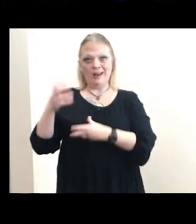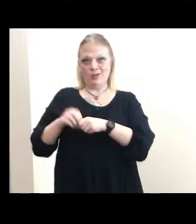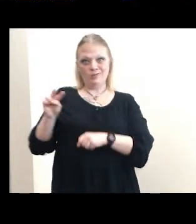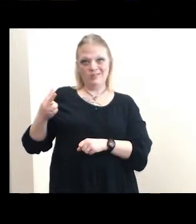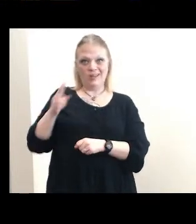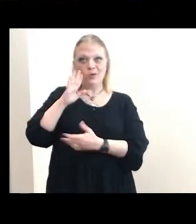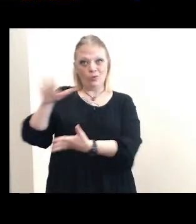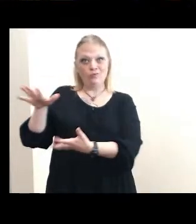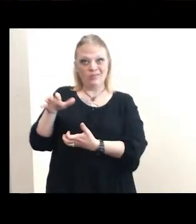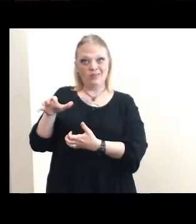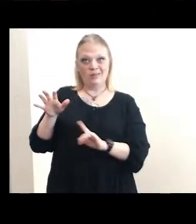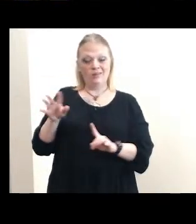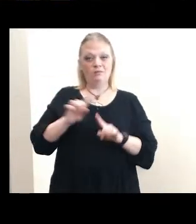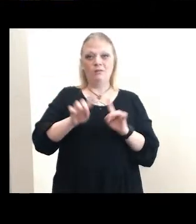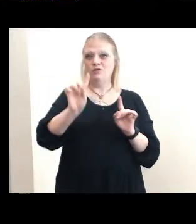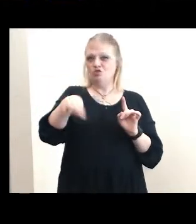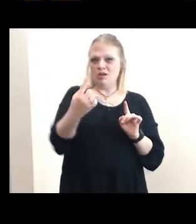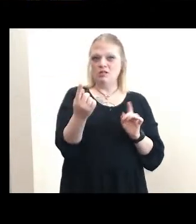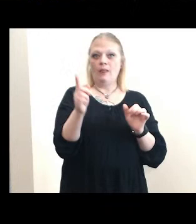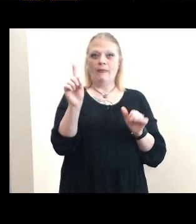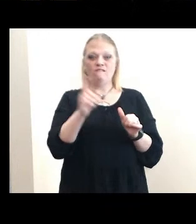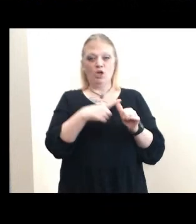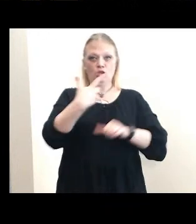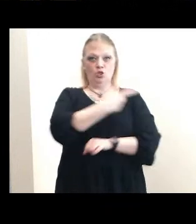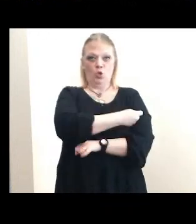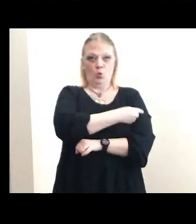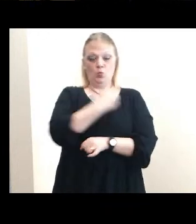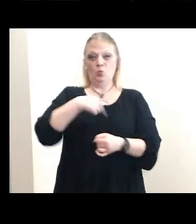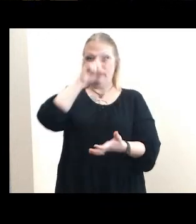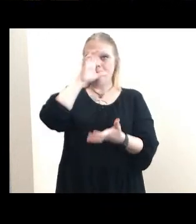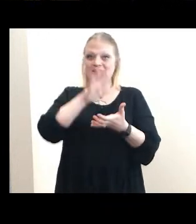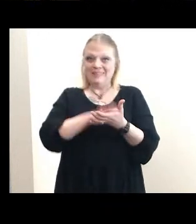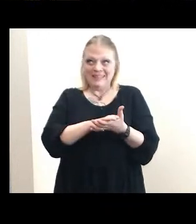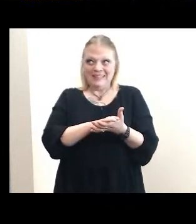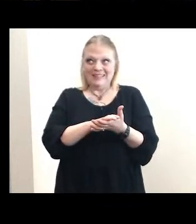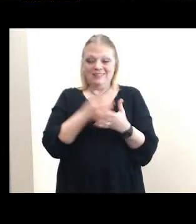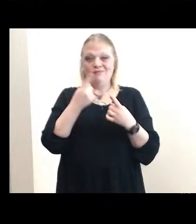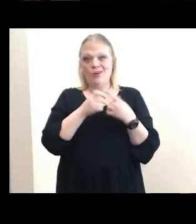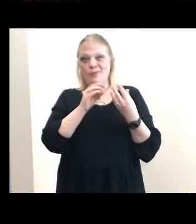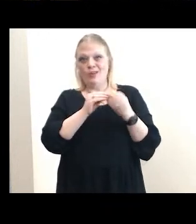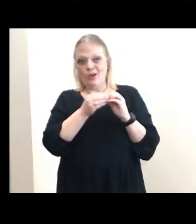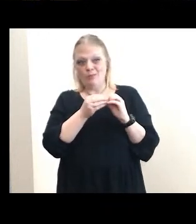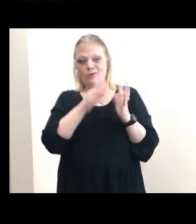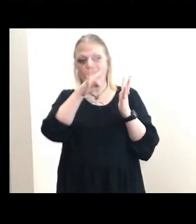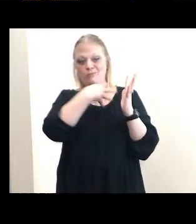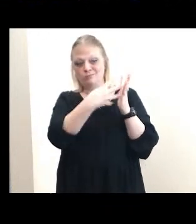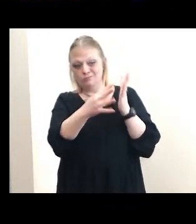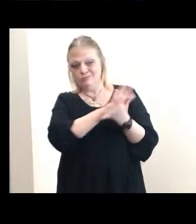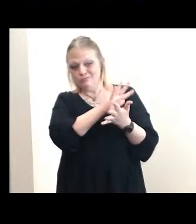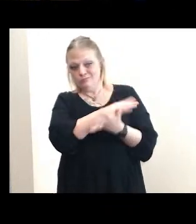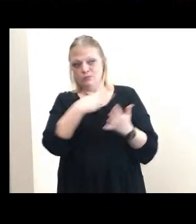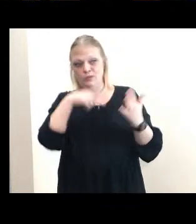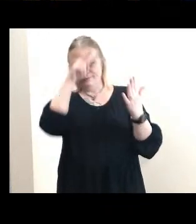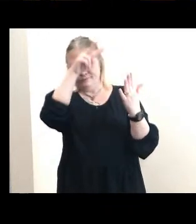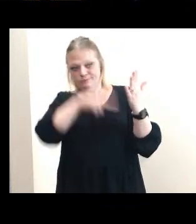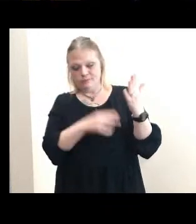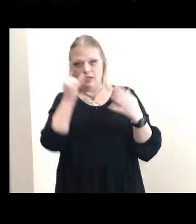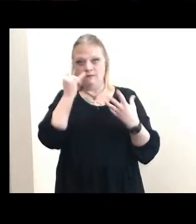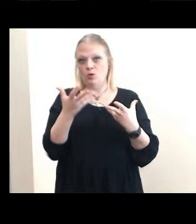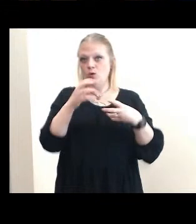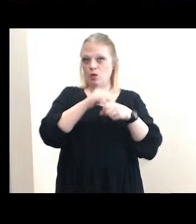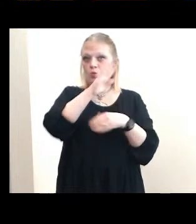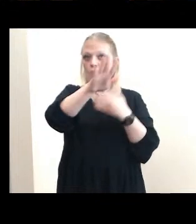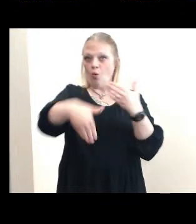we'll be receiving, just first doses. And we believe, based on the numbers in the spreadsheets we've seen, when you include all